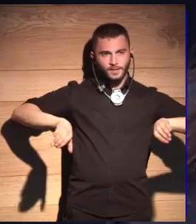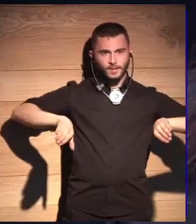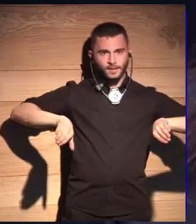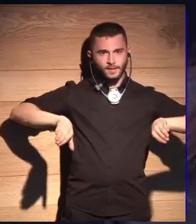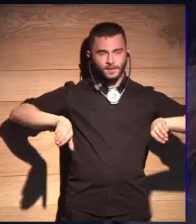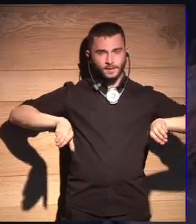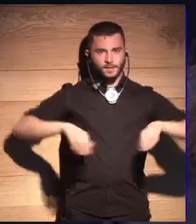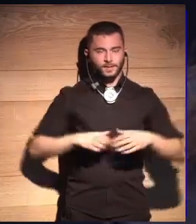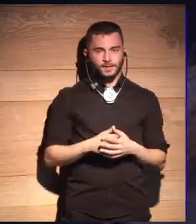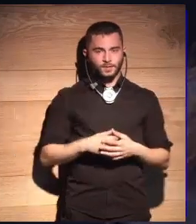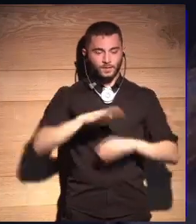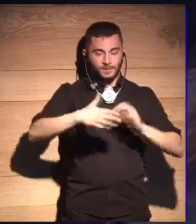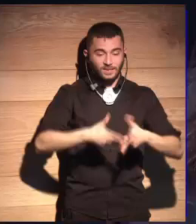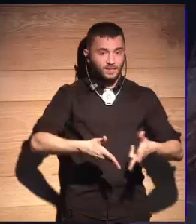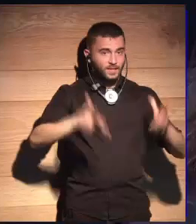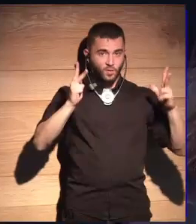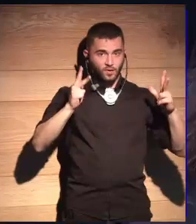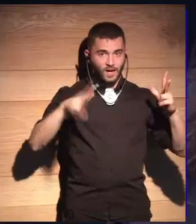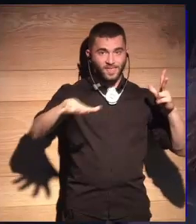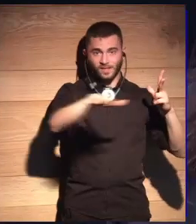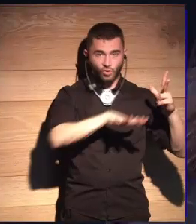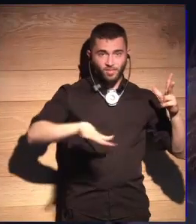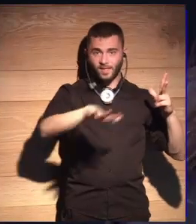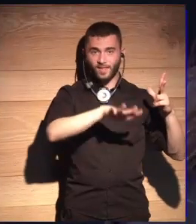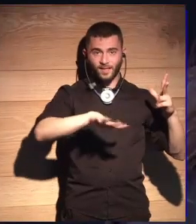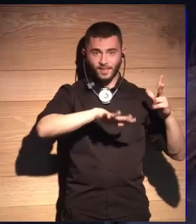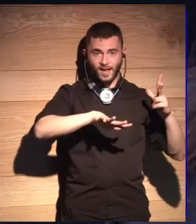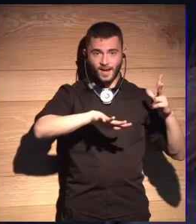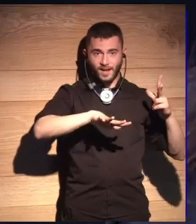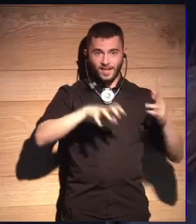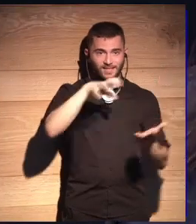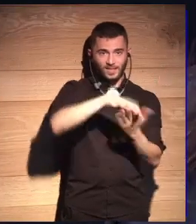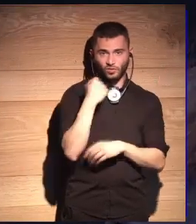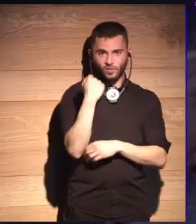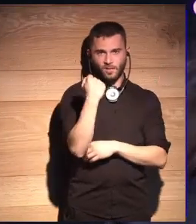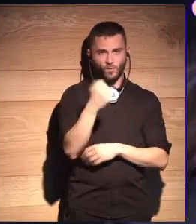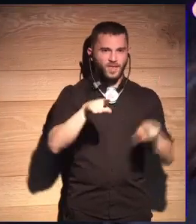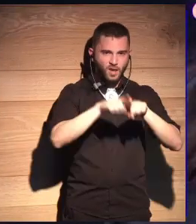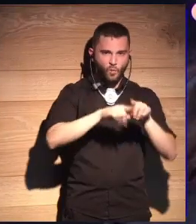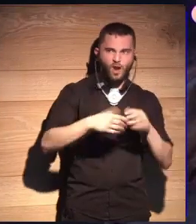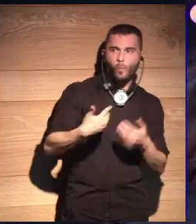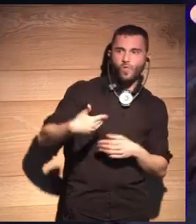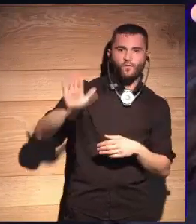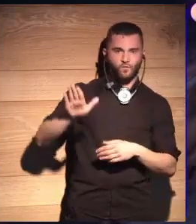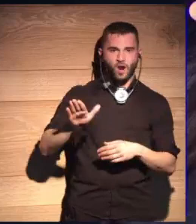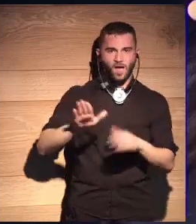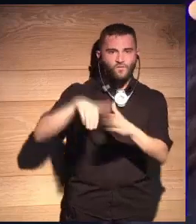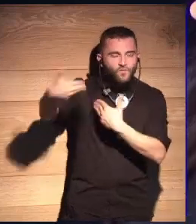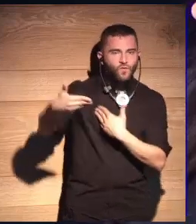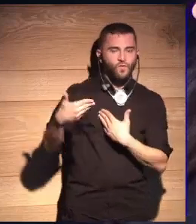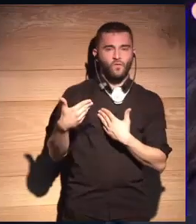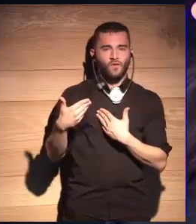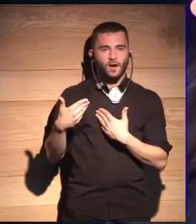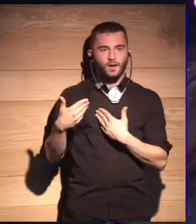centers of power have become foreign, have become almost like imperialists over the nation,